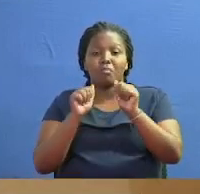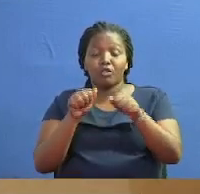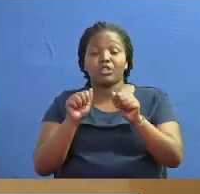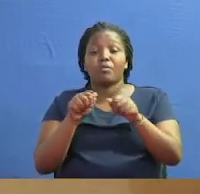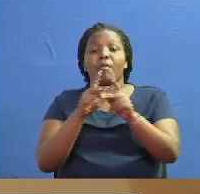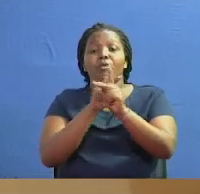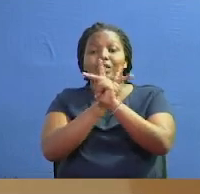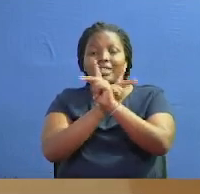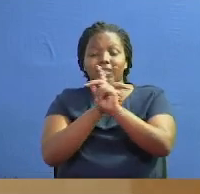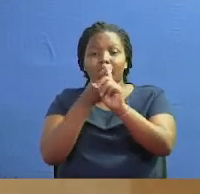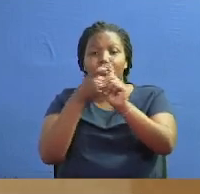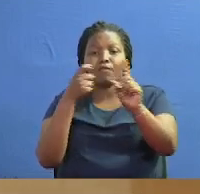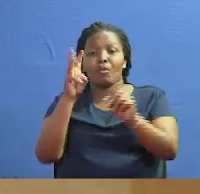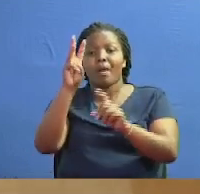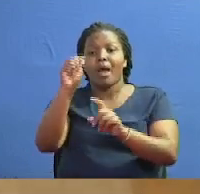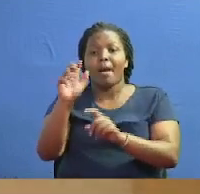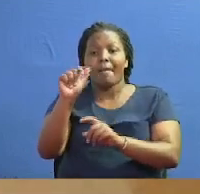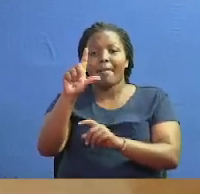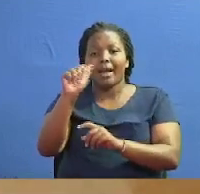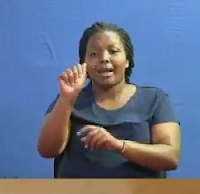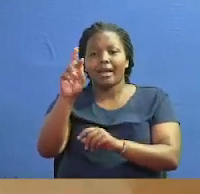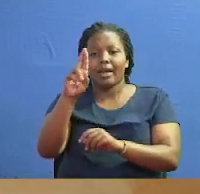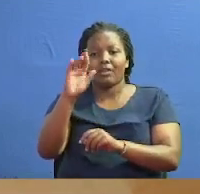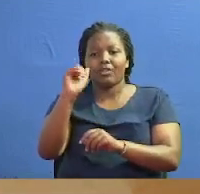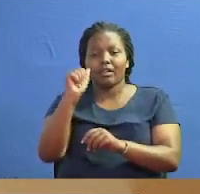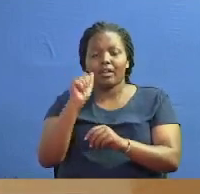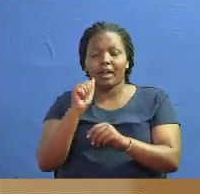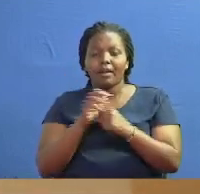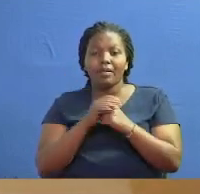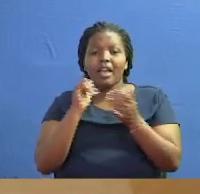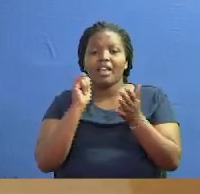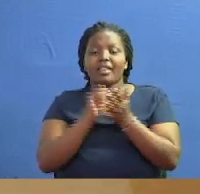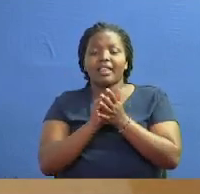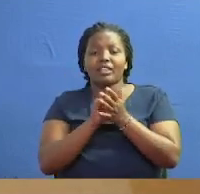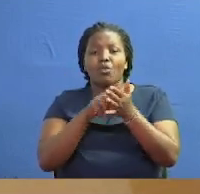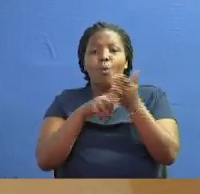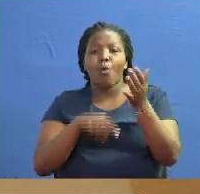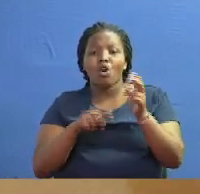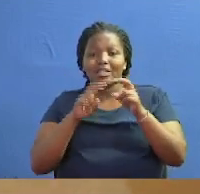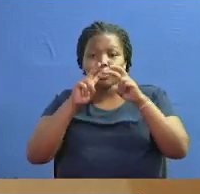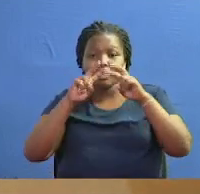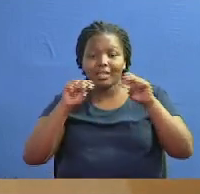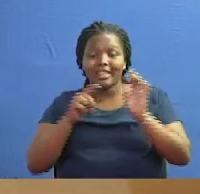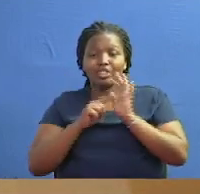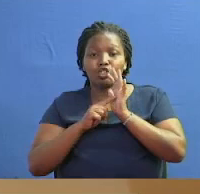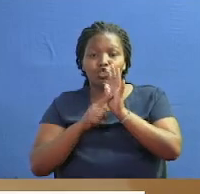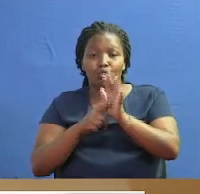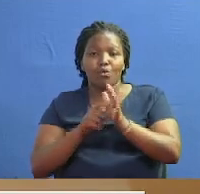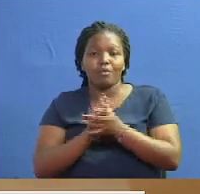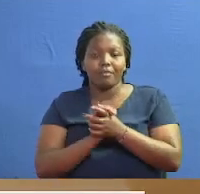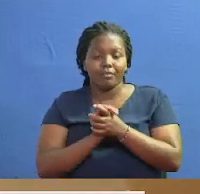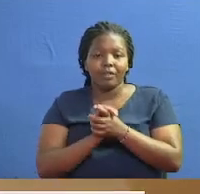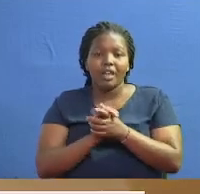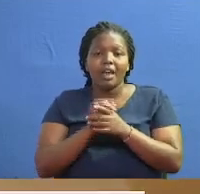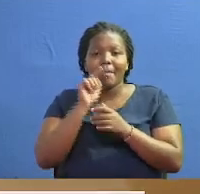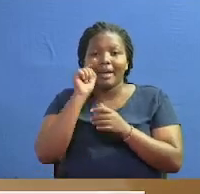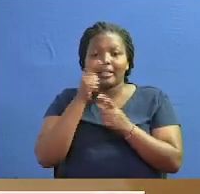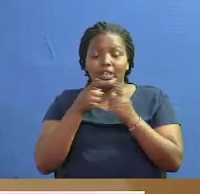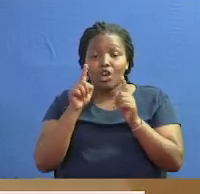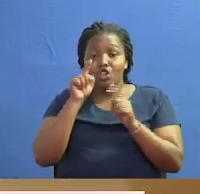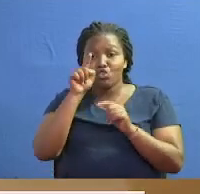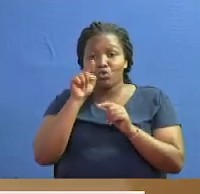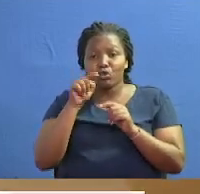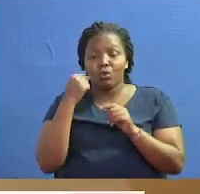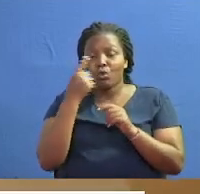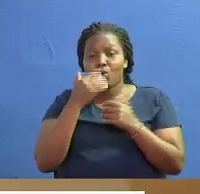from malaria. Okay, so that's what research has shown. But then for those people who have the sickle cell disease